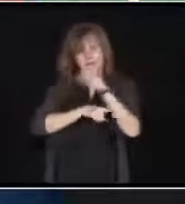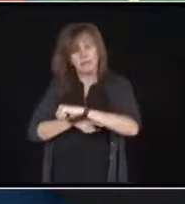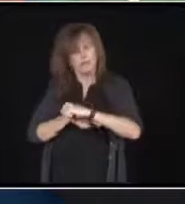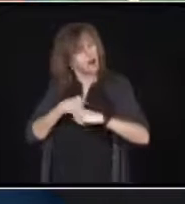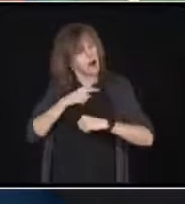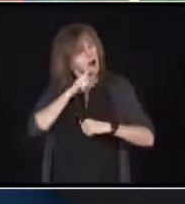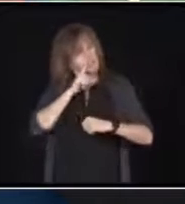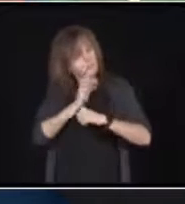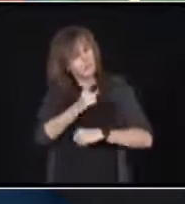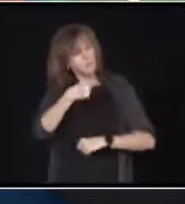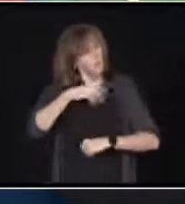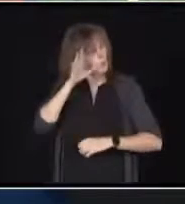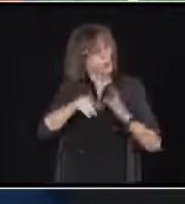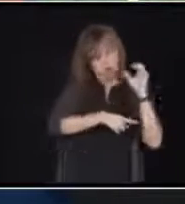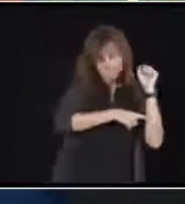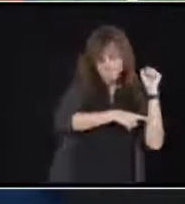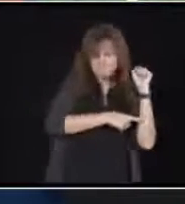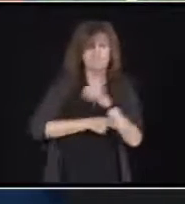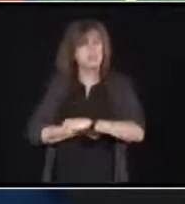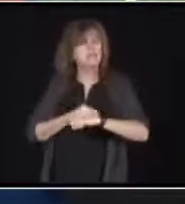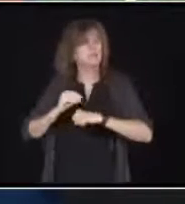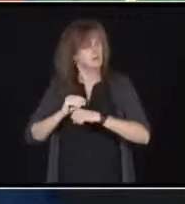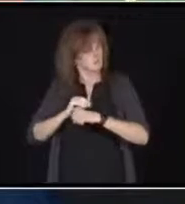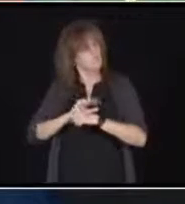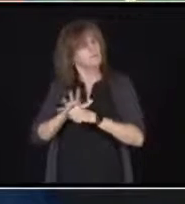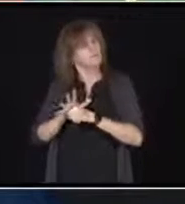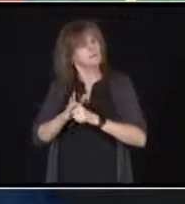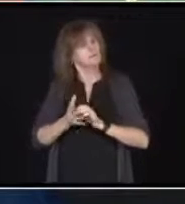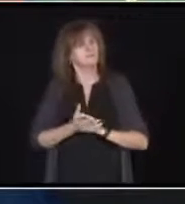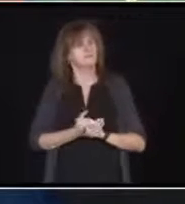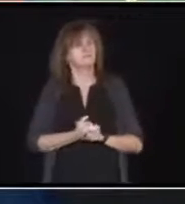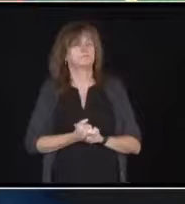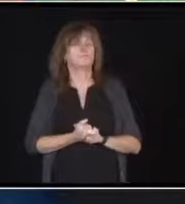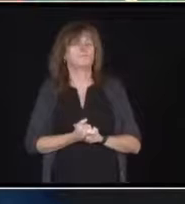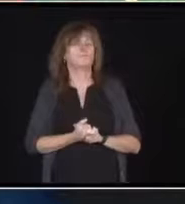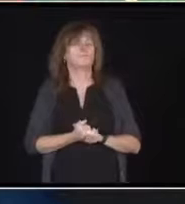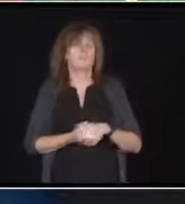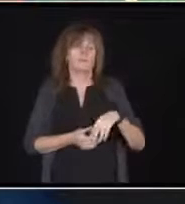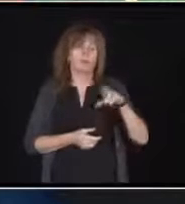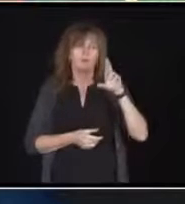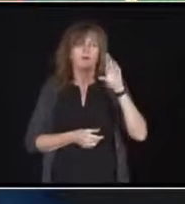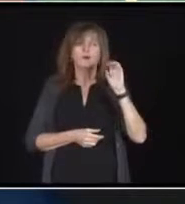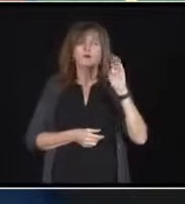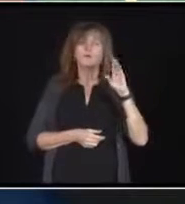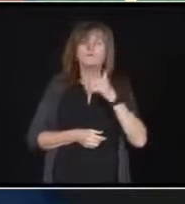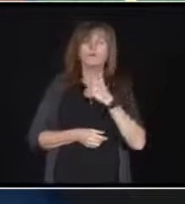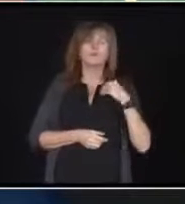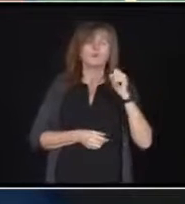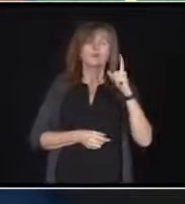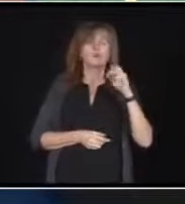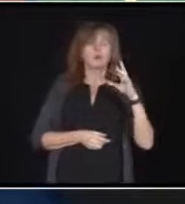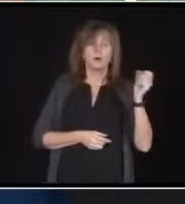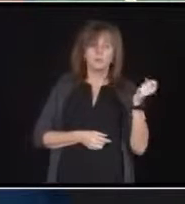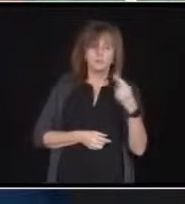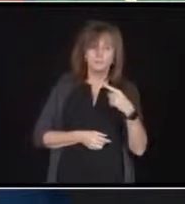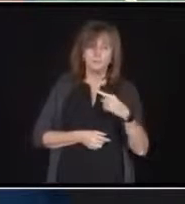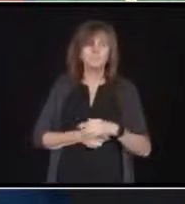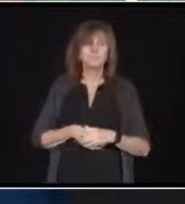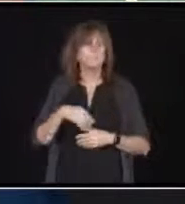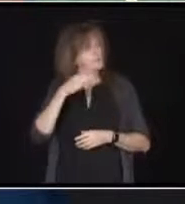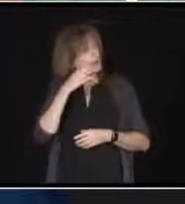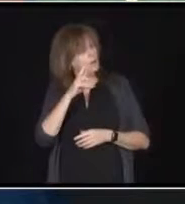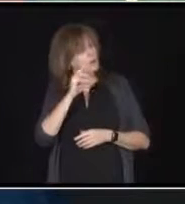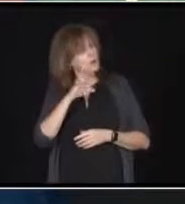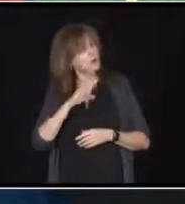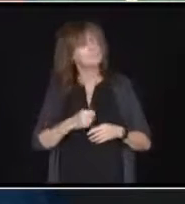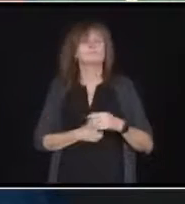beat this. Next question. From Rob Ferguson at the Toronto Star. Please go ahead. Hi, Rob. Hi, Premier. I'm going to